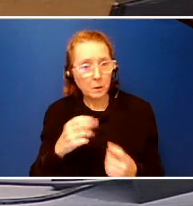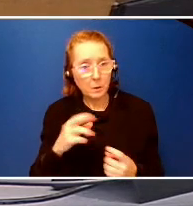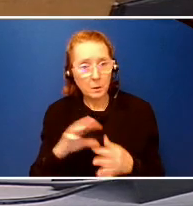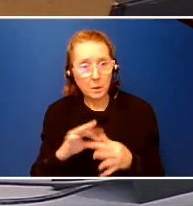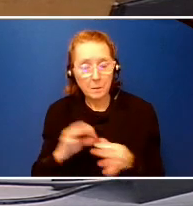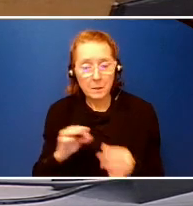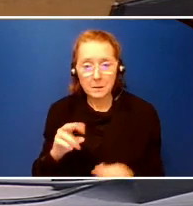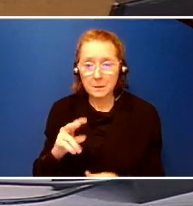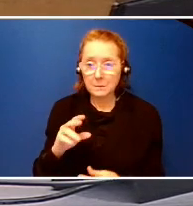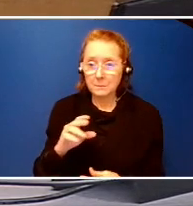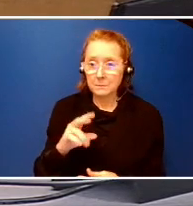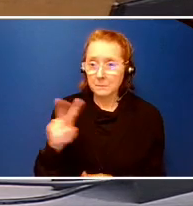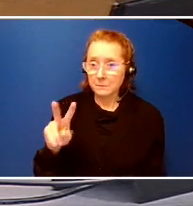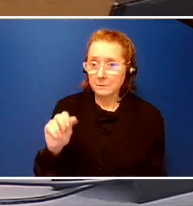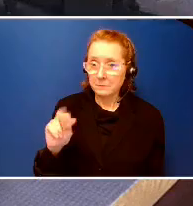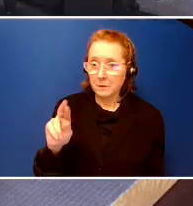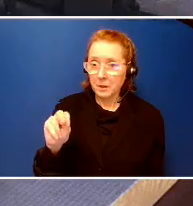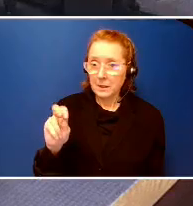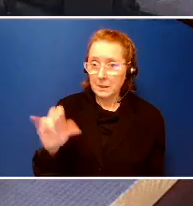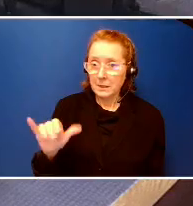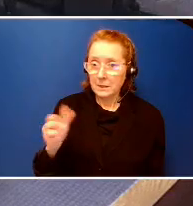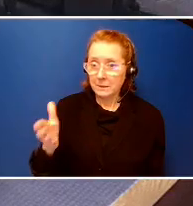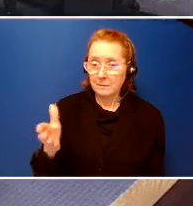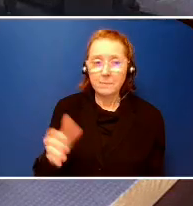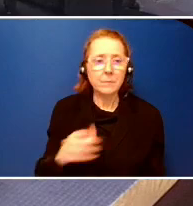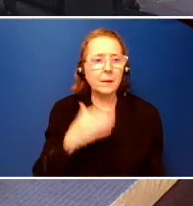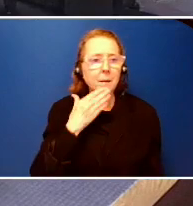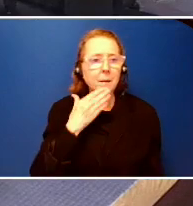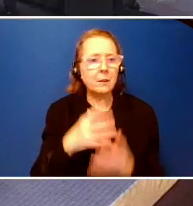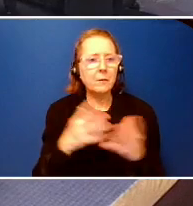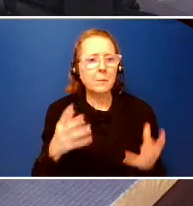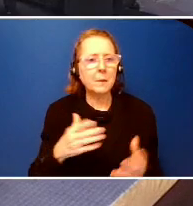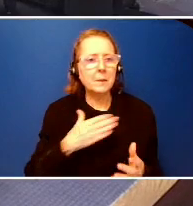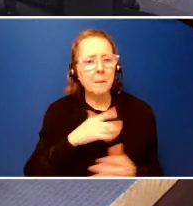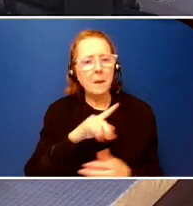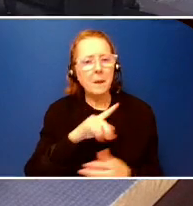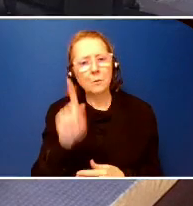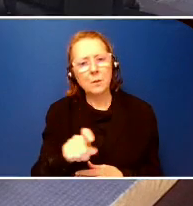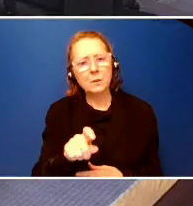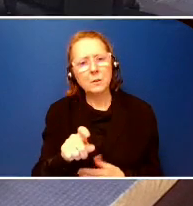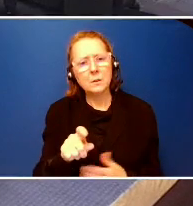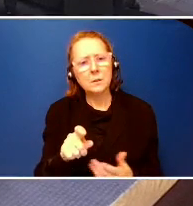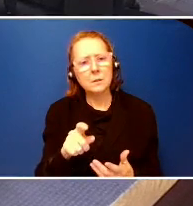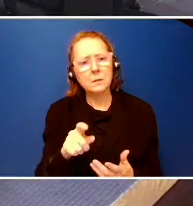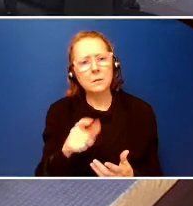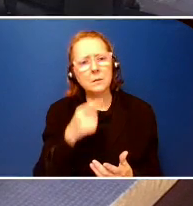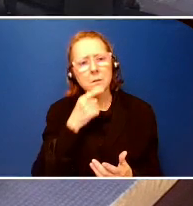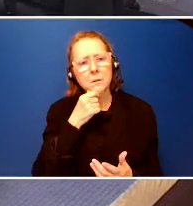Varney. Thank you very much. My question was,